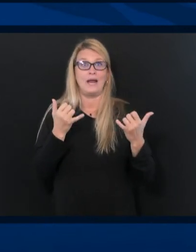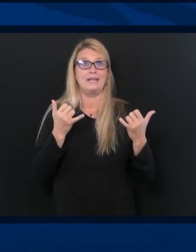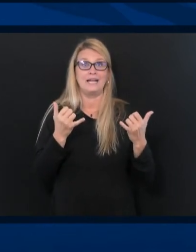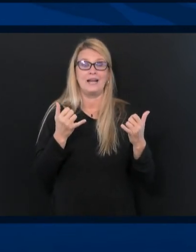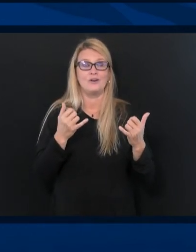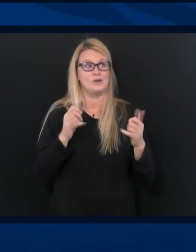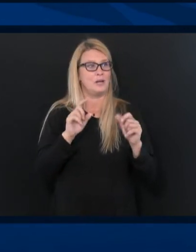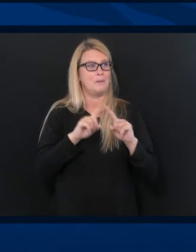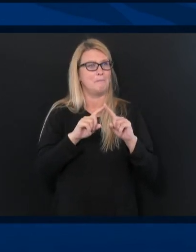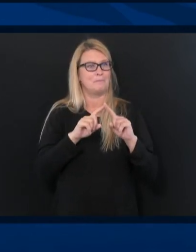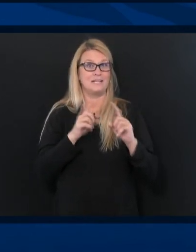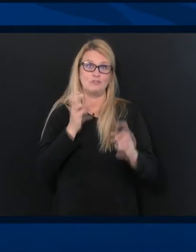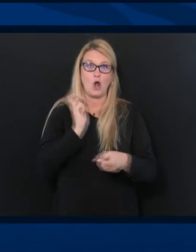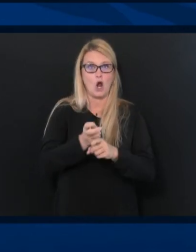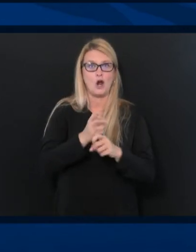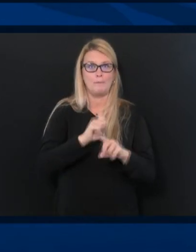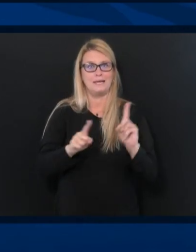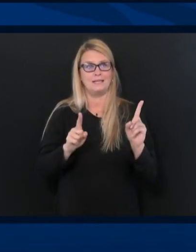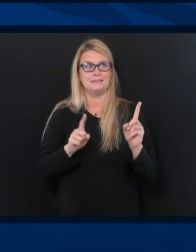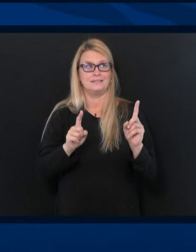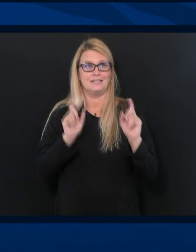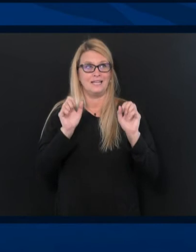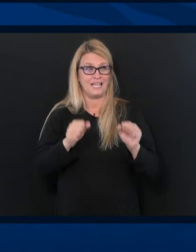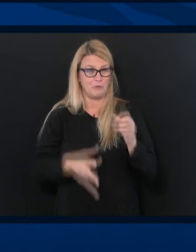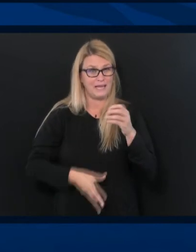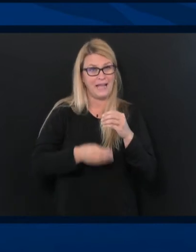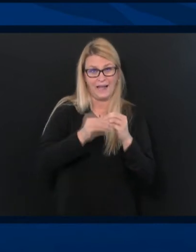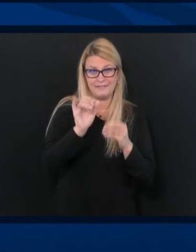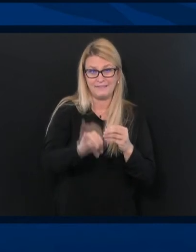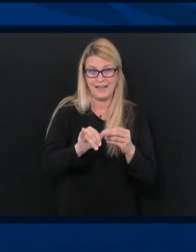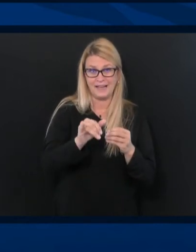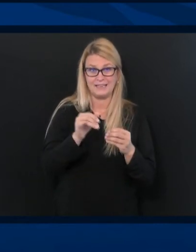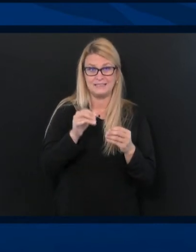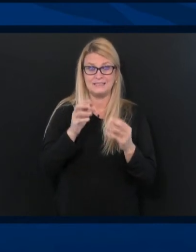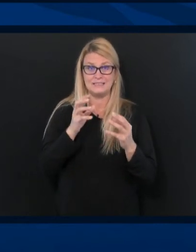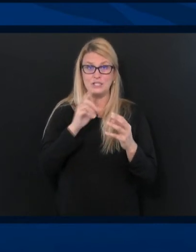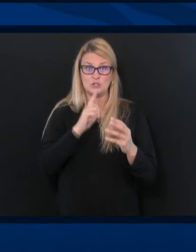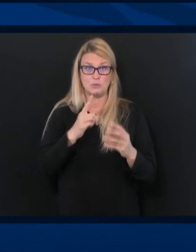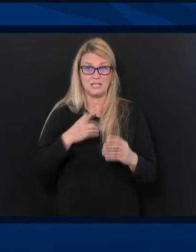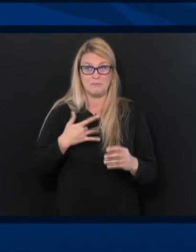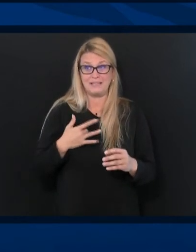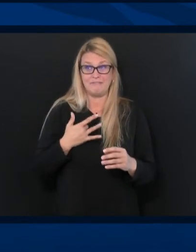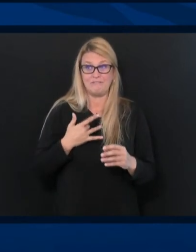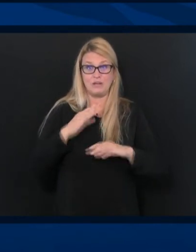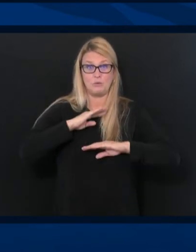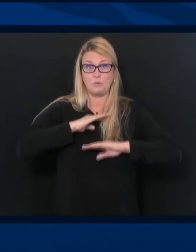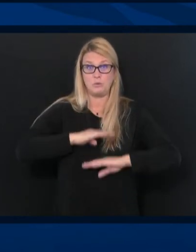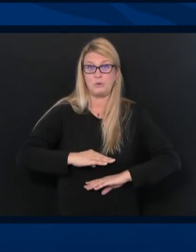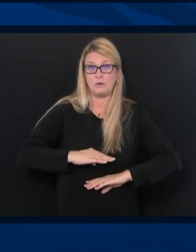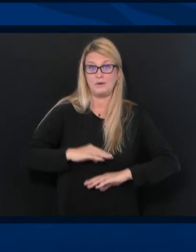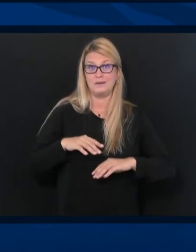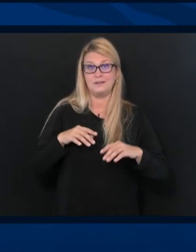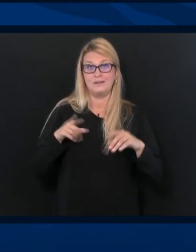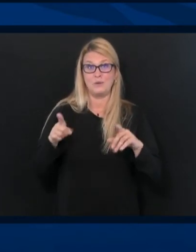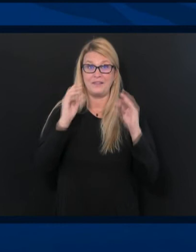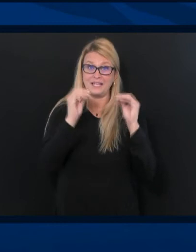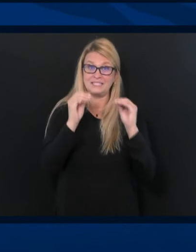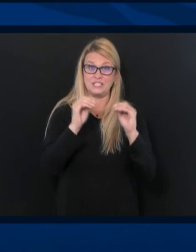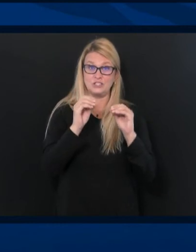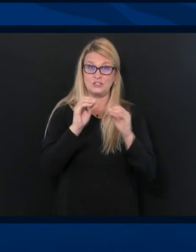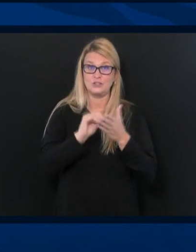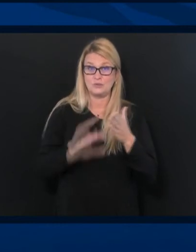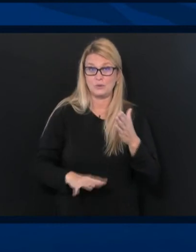that specific group, which might be able to help alleviate some of their fears and concerns as they continue educating West Virginia students? Thank